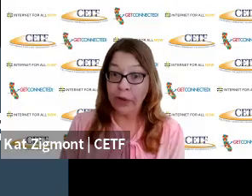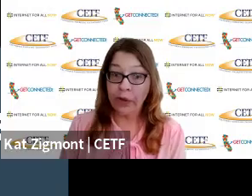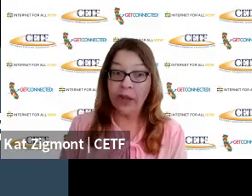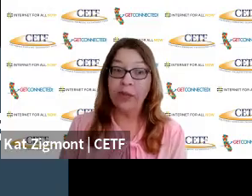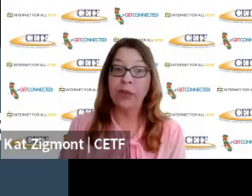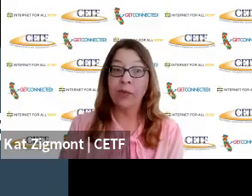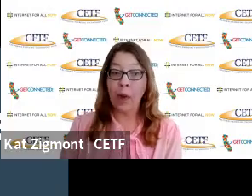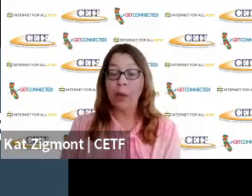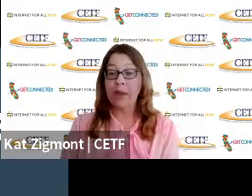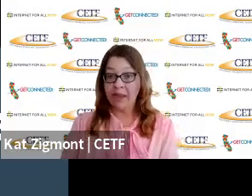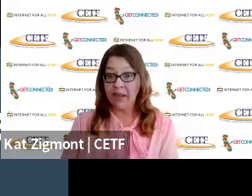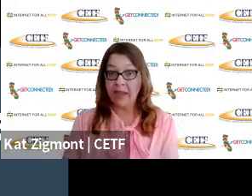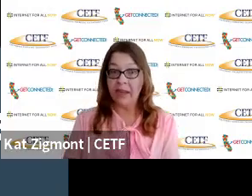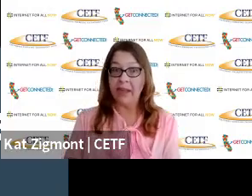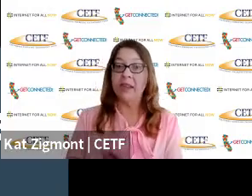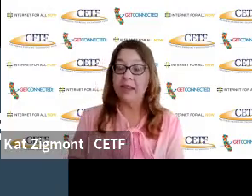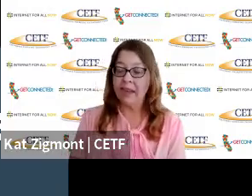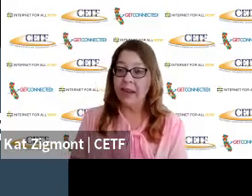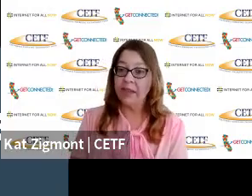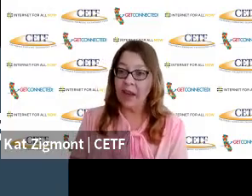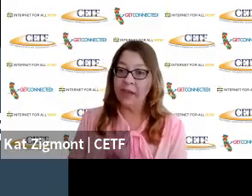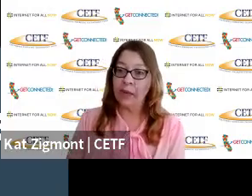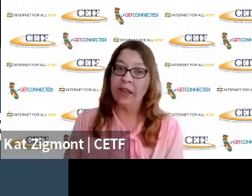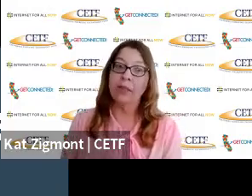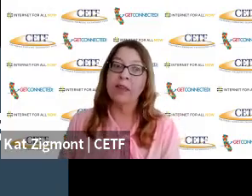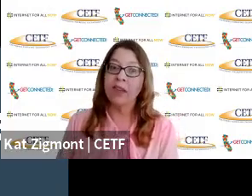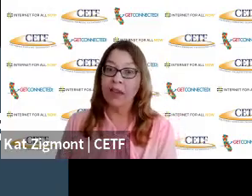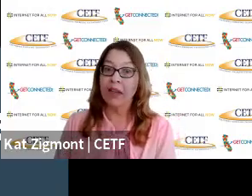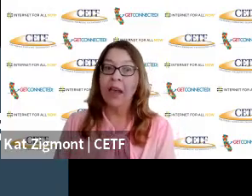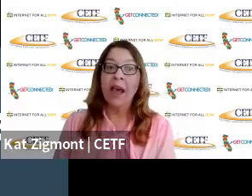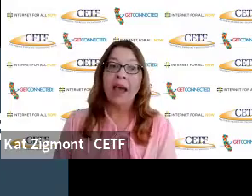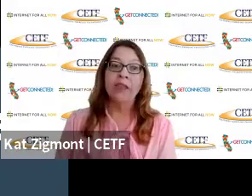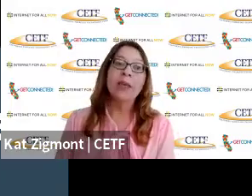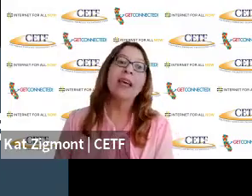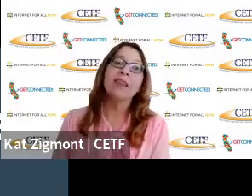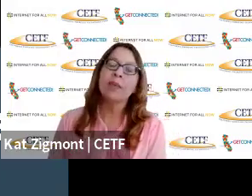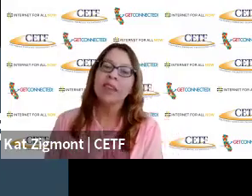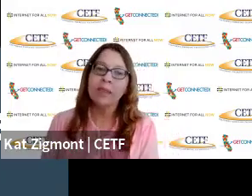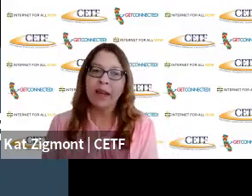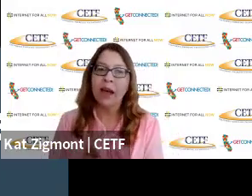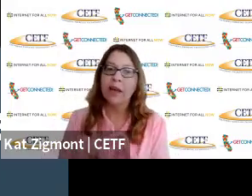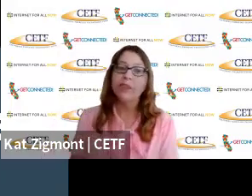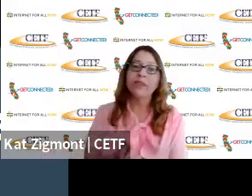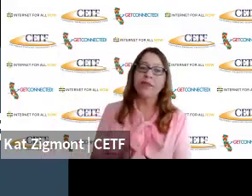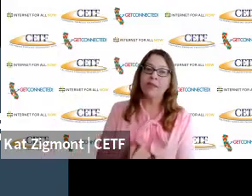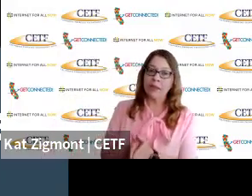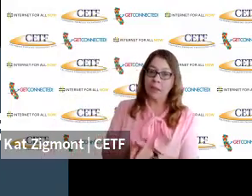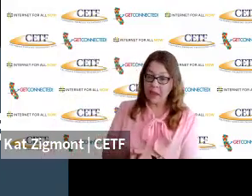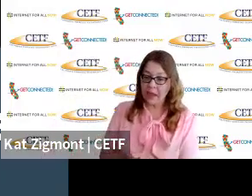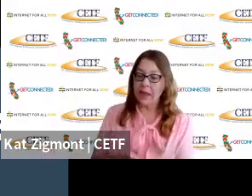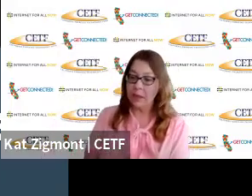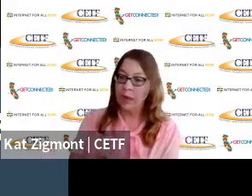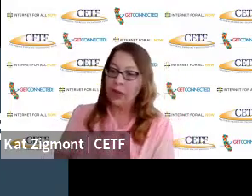procurement opportunities for small businesses in the state of California specifically. And if we get them to spend